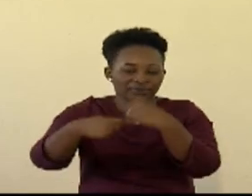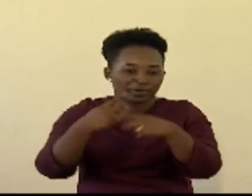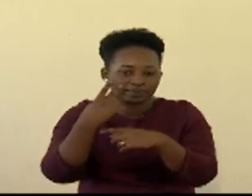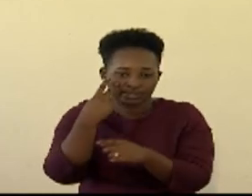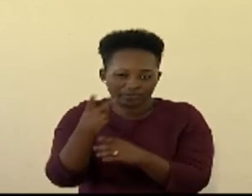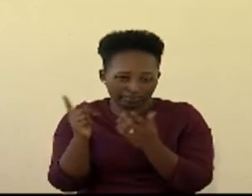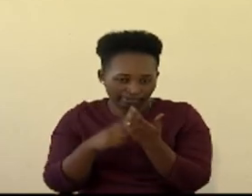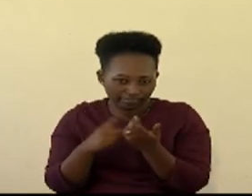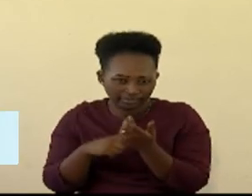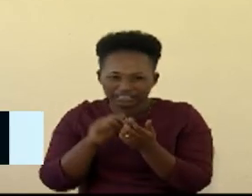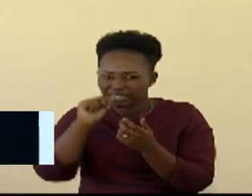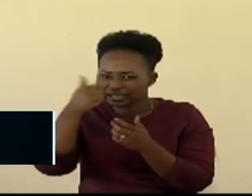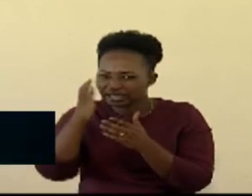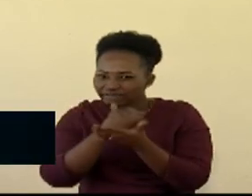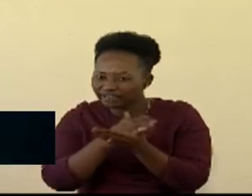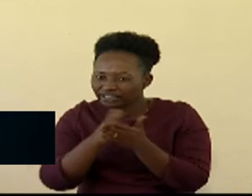which other